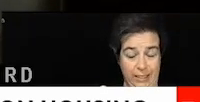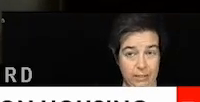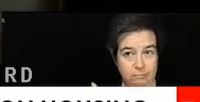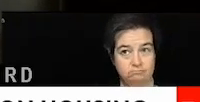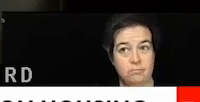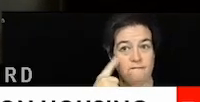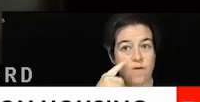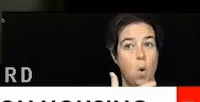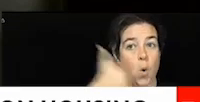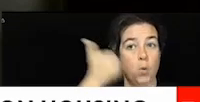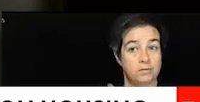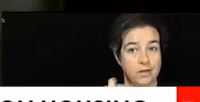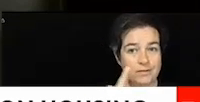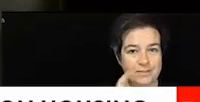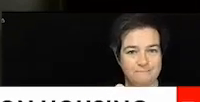older adults?